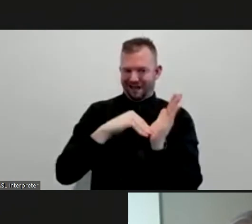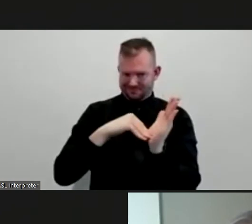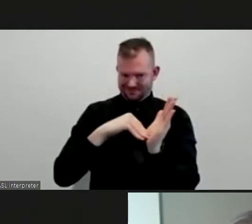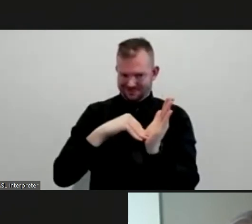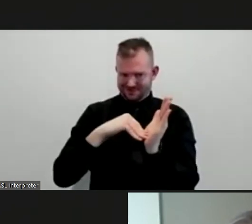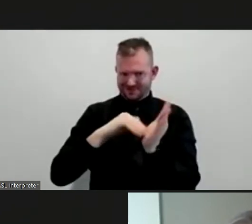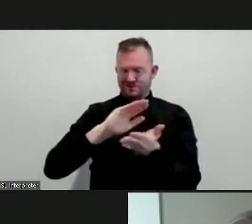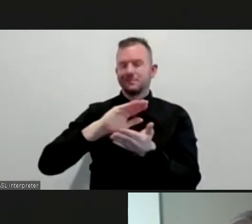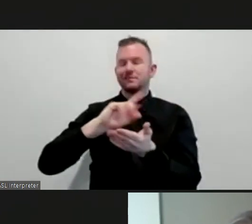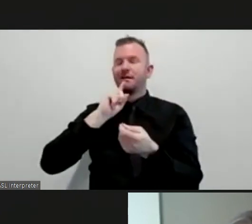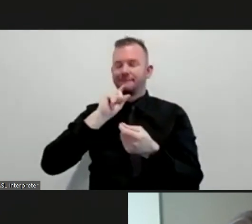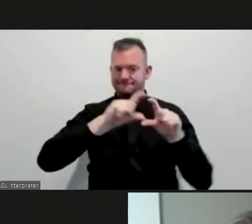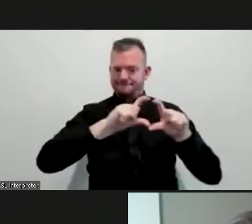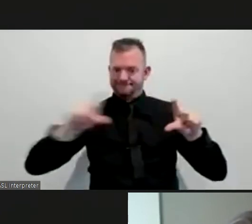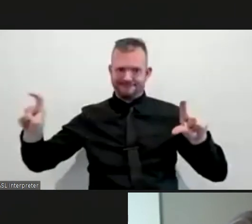seeing.